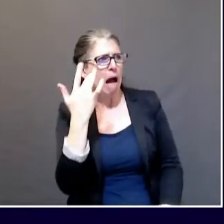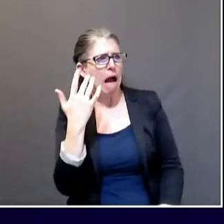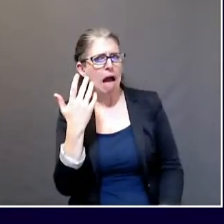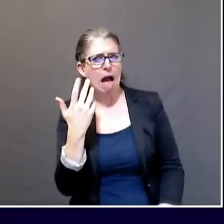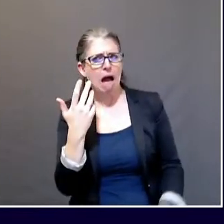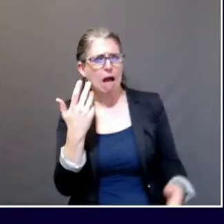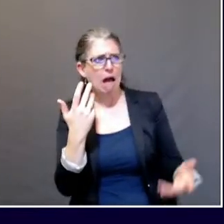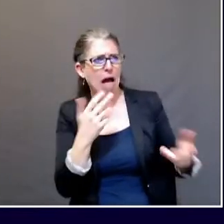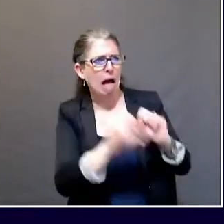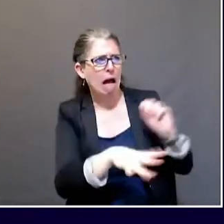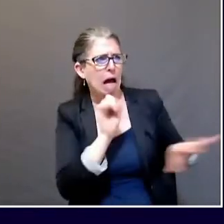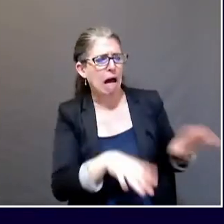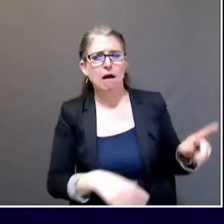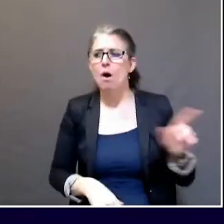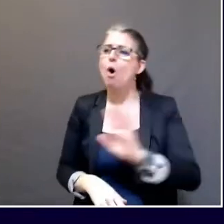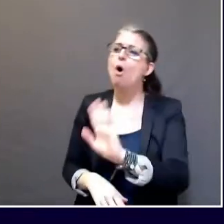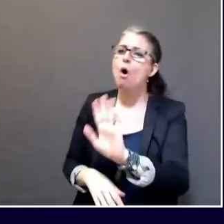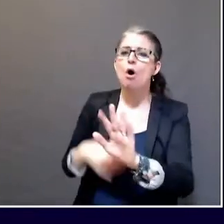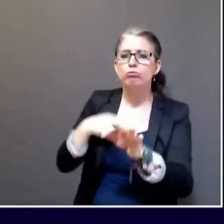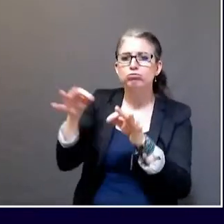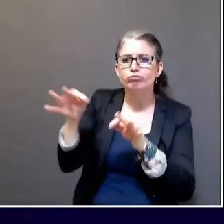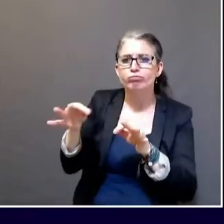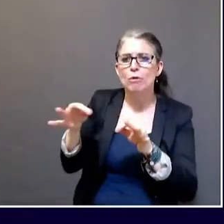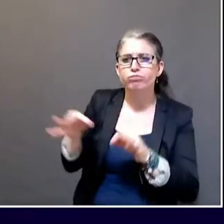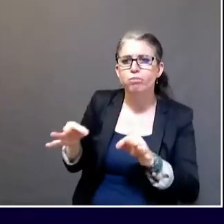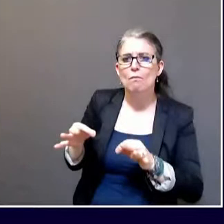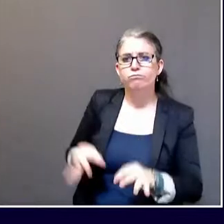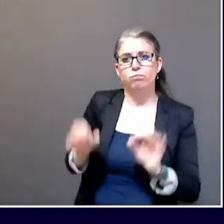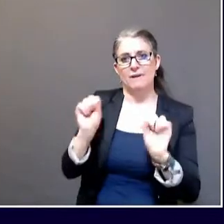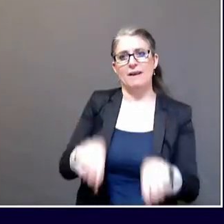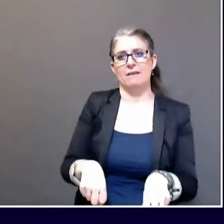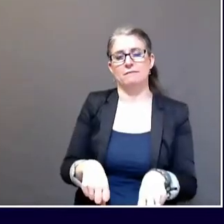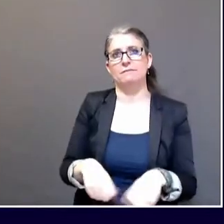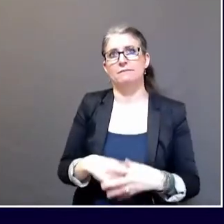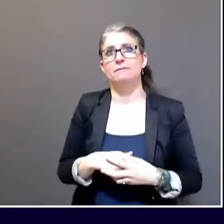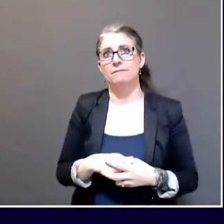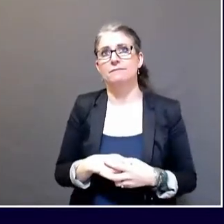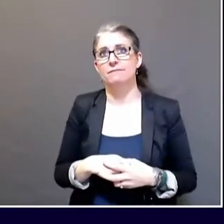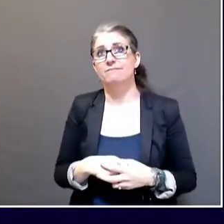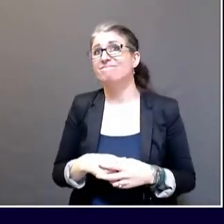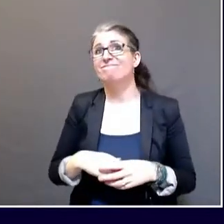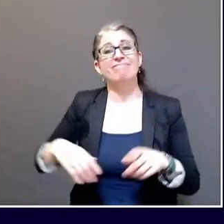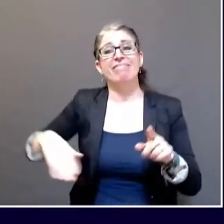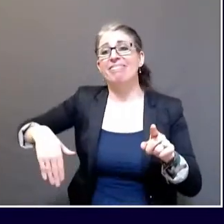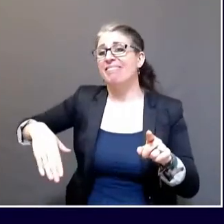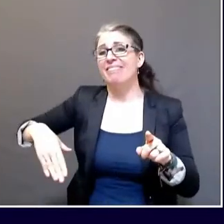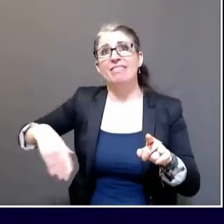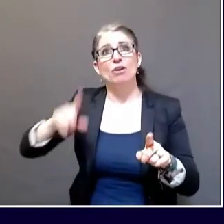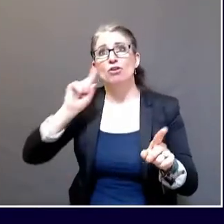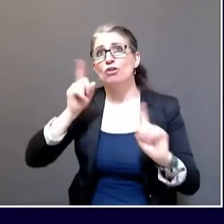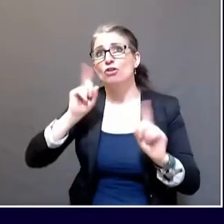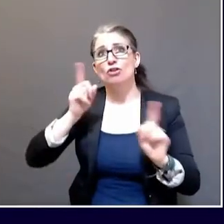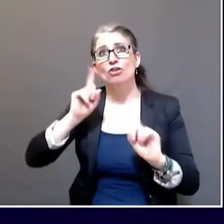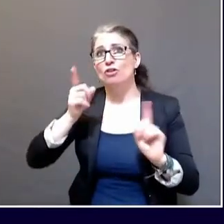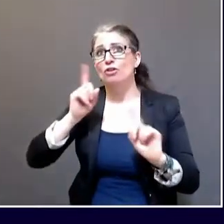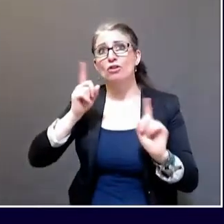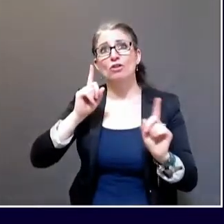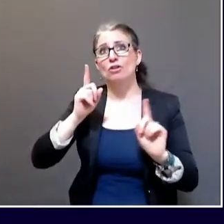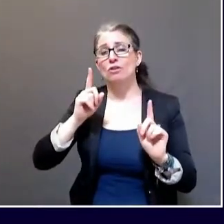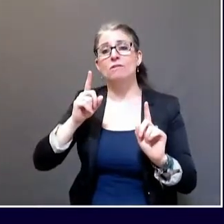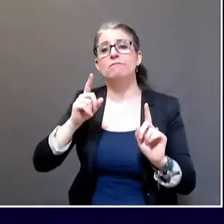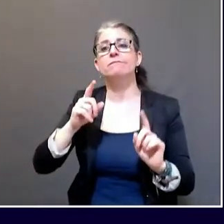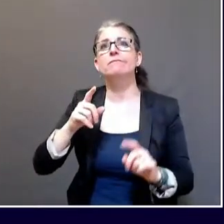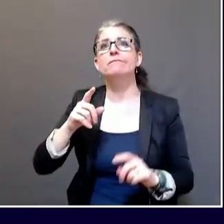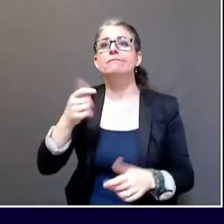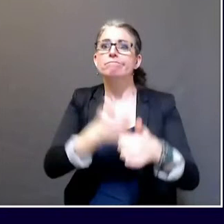COVID vaccination, has required it as part of employment. I know that's a discussion that's been had in Maine and in elsewhere, but